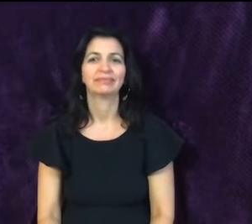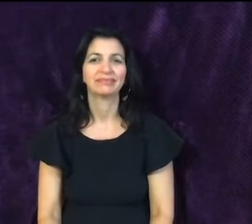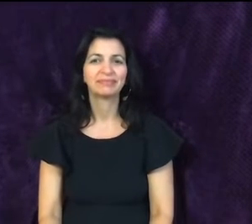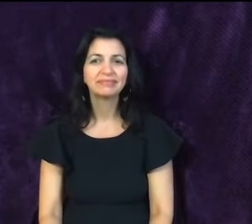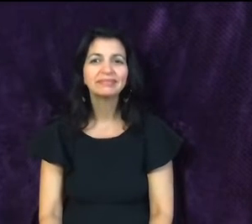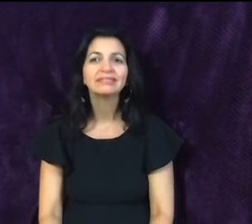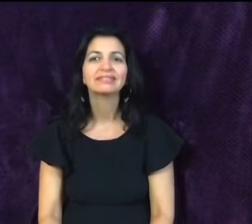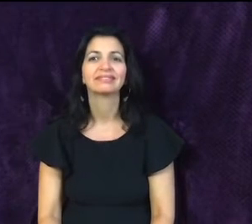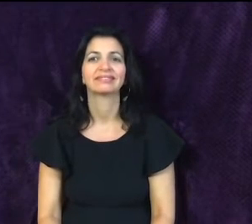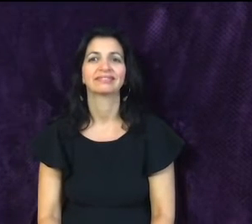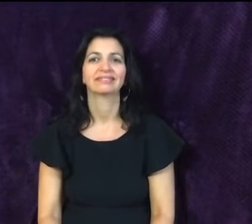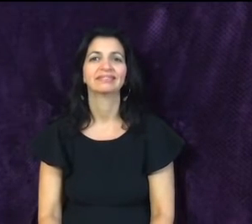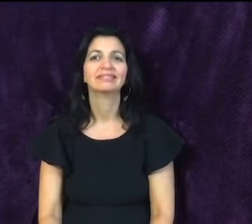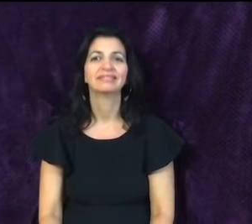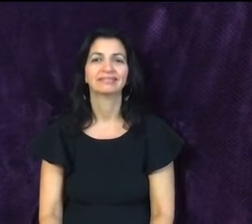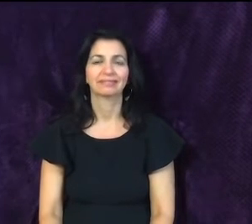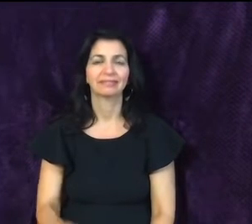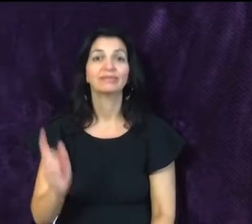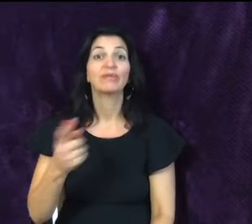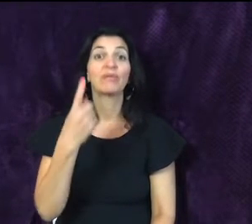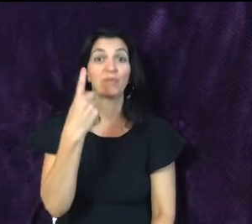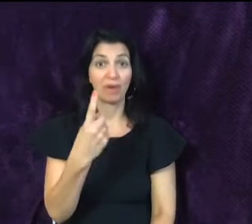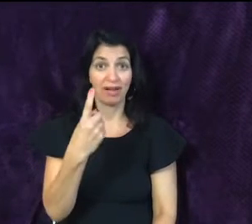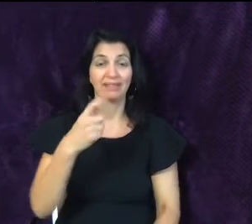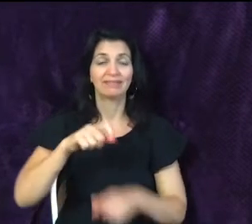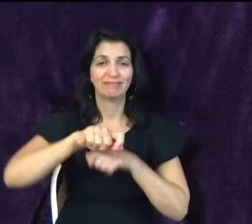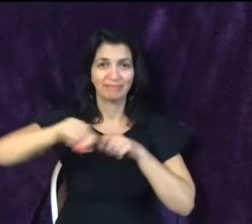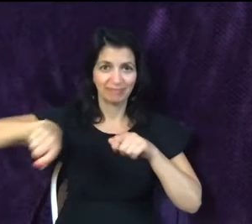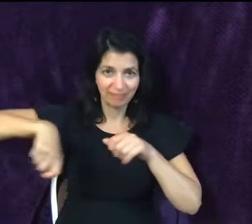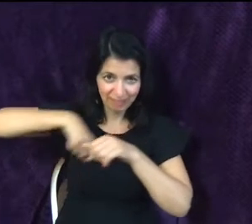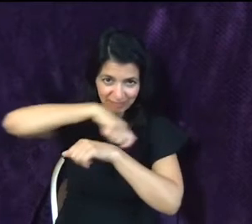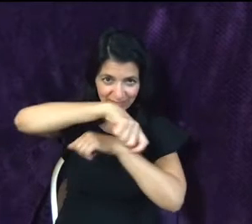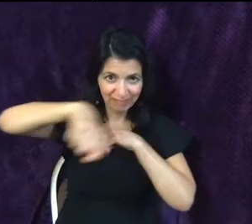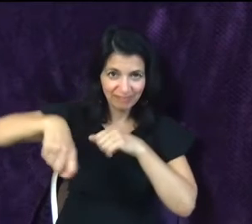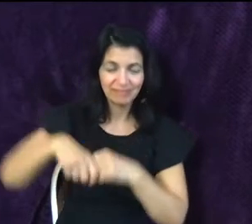That's one. I'm going to do a few more.